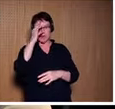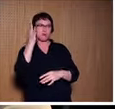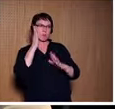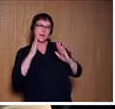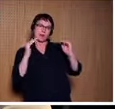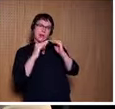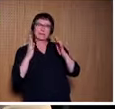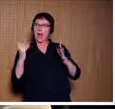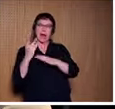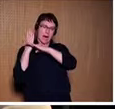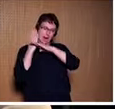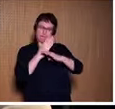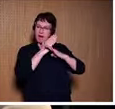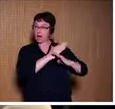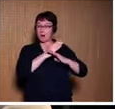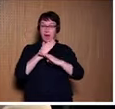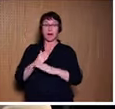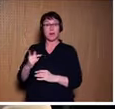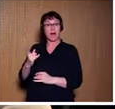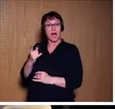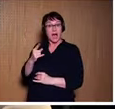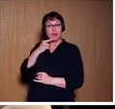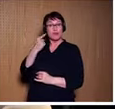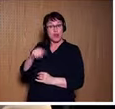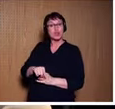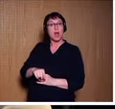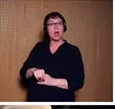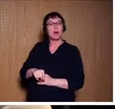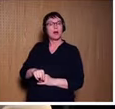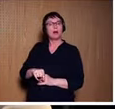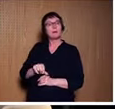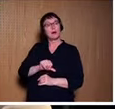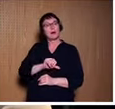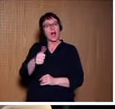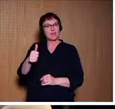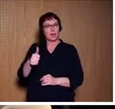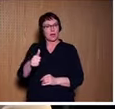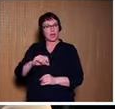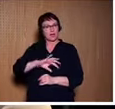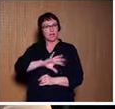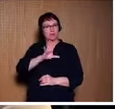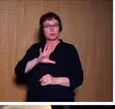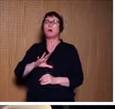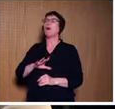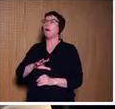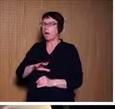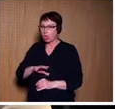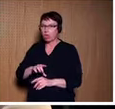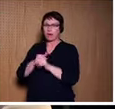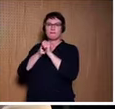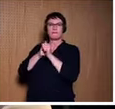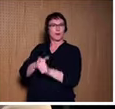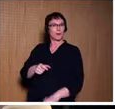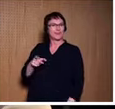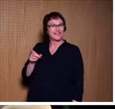educational. There's a whole infrastructure of alternative anti-gender facts and universities being created. So we need to understand